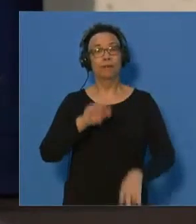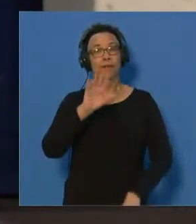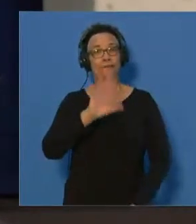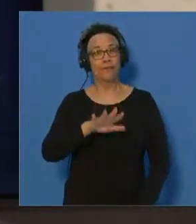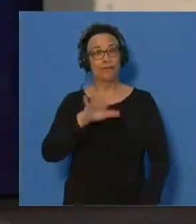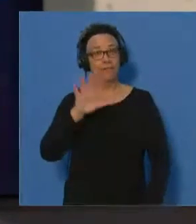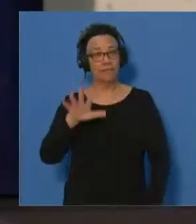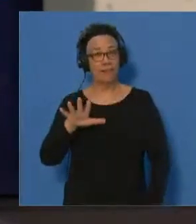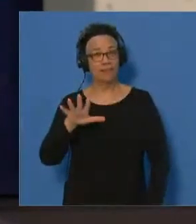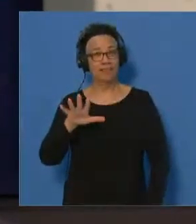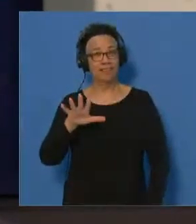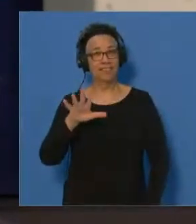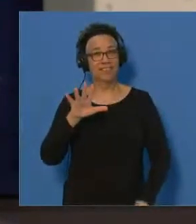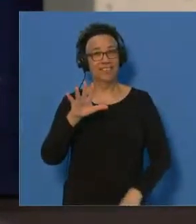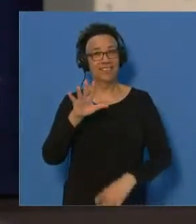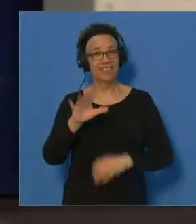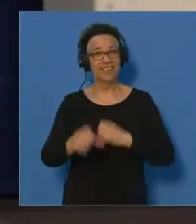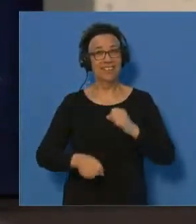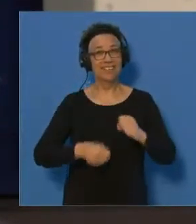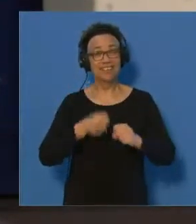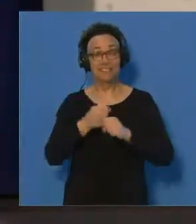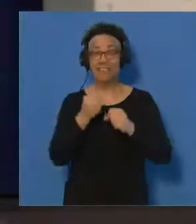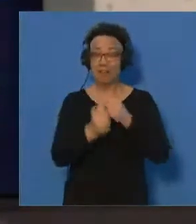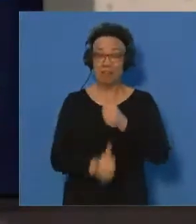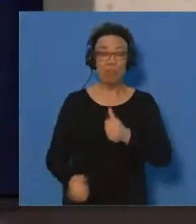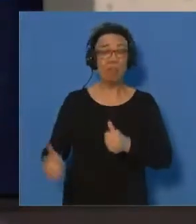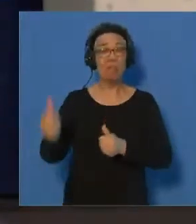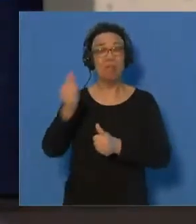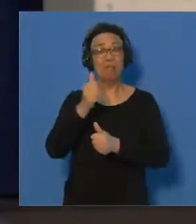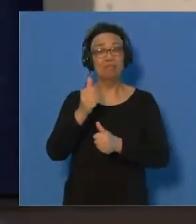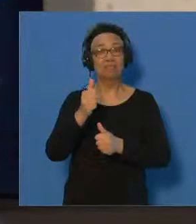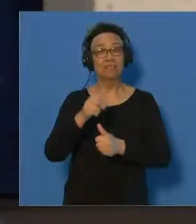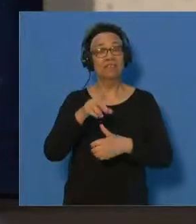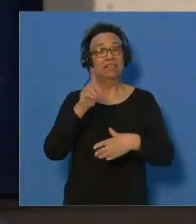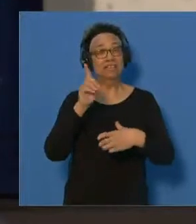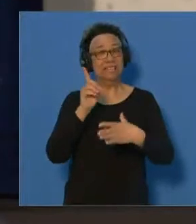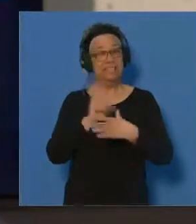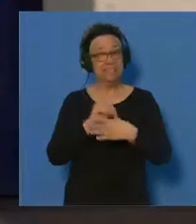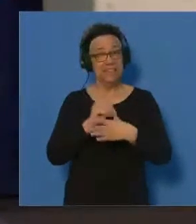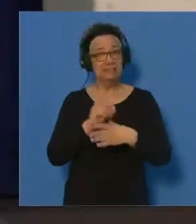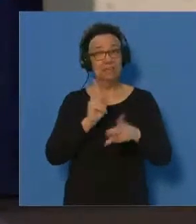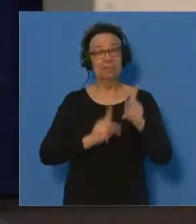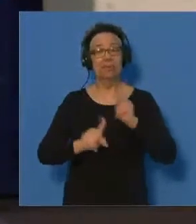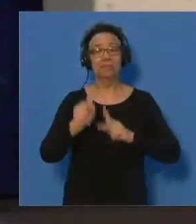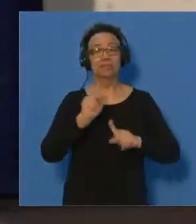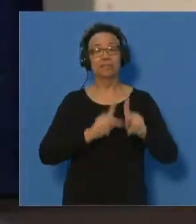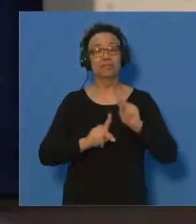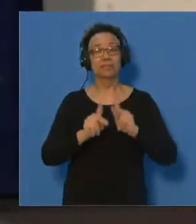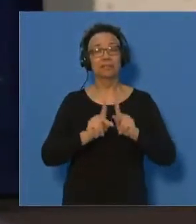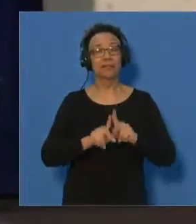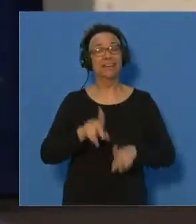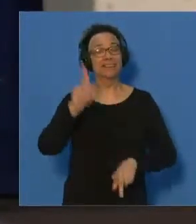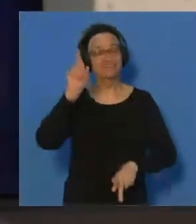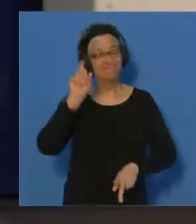55 years and over, disabled persons, and essential workers,